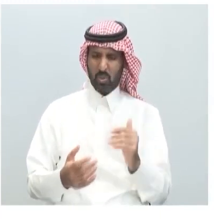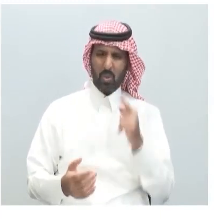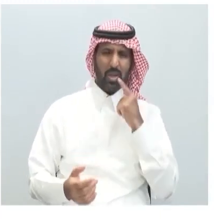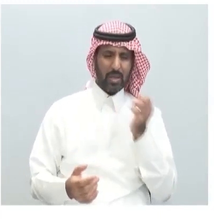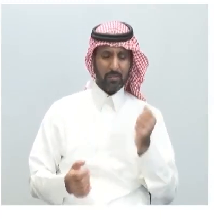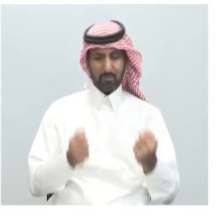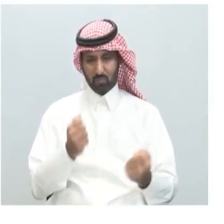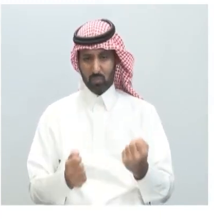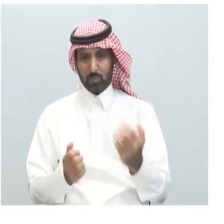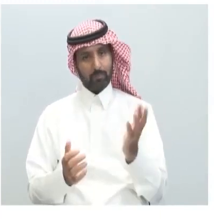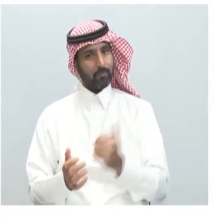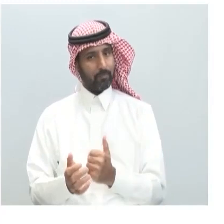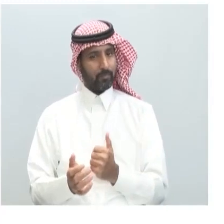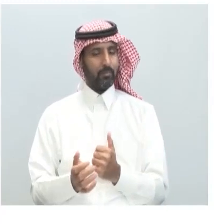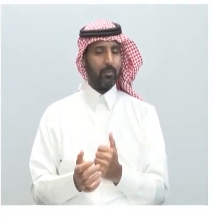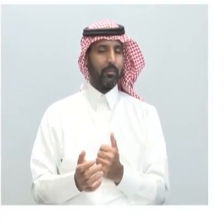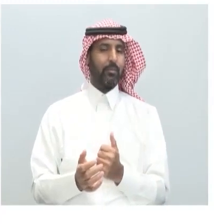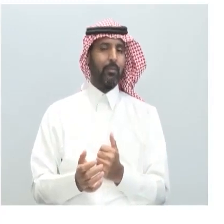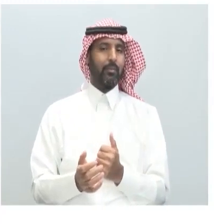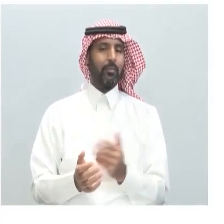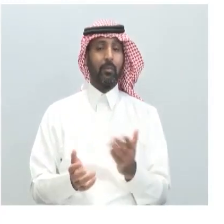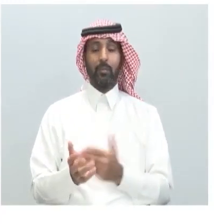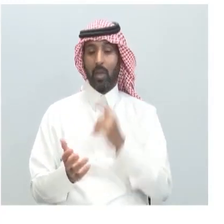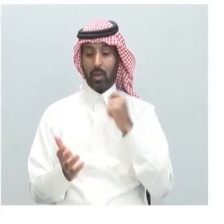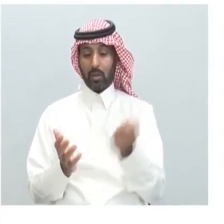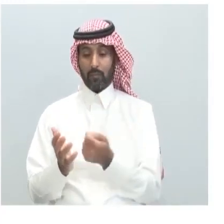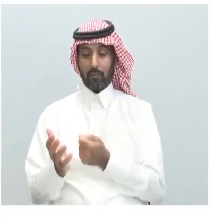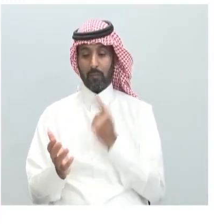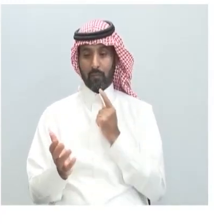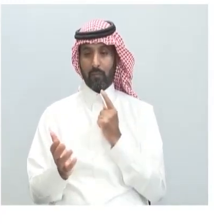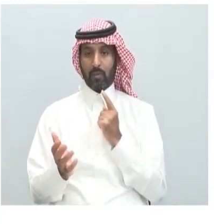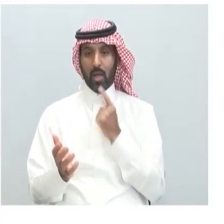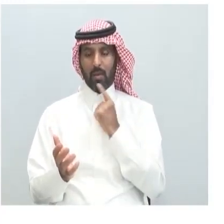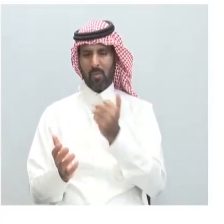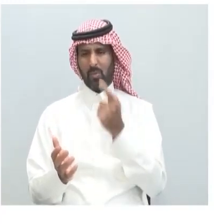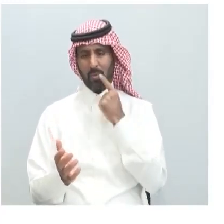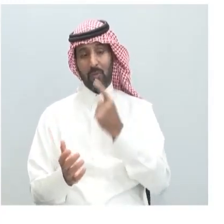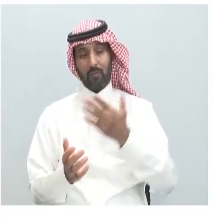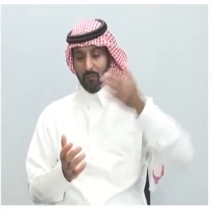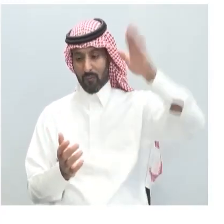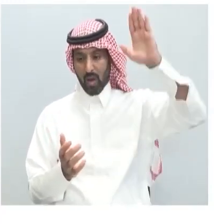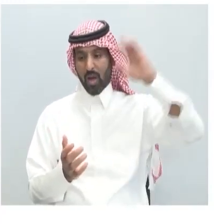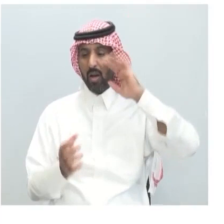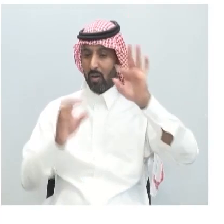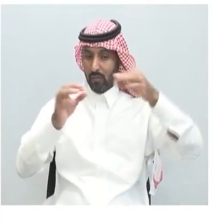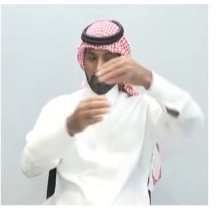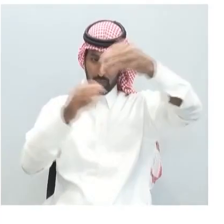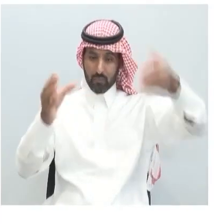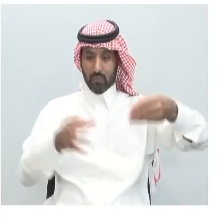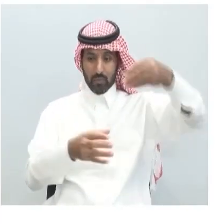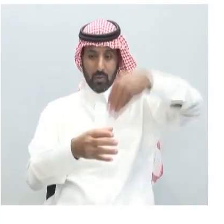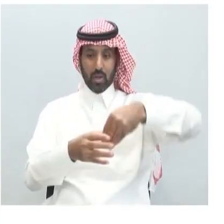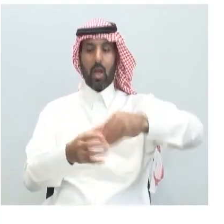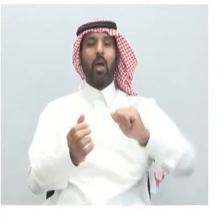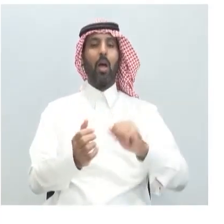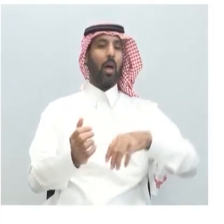example. I'm too young to do this. Here I have written, I'm too young to vote in the election. Number 4,